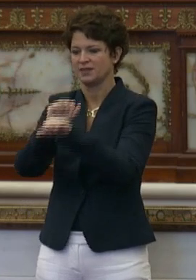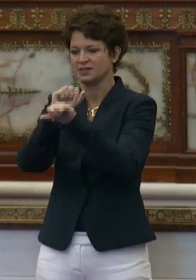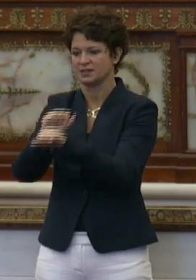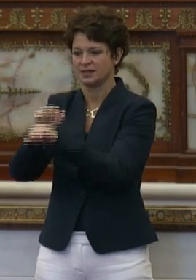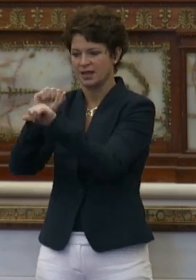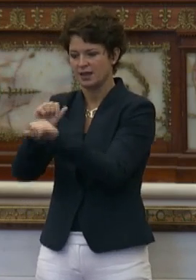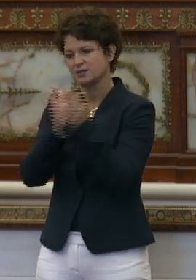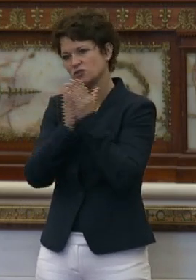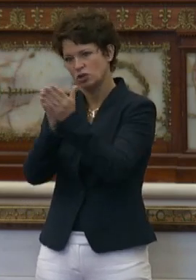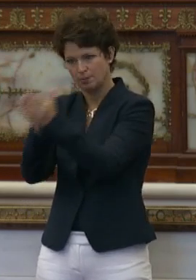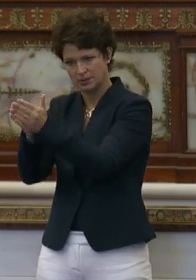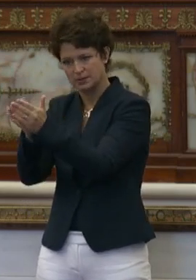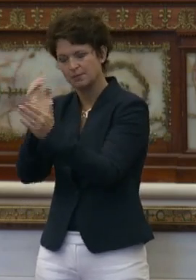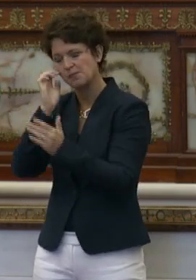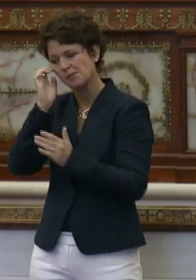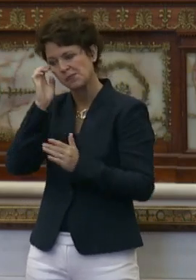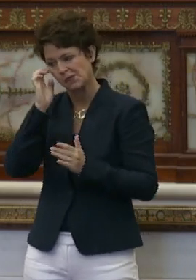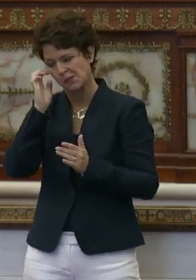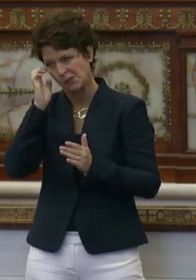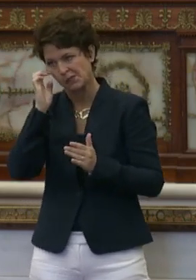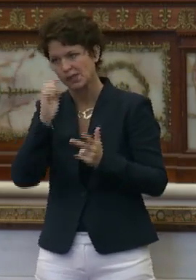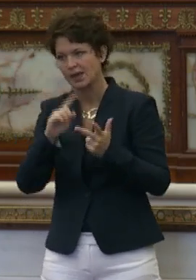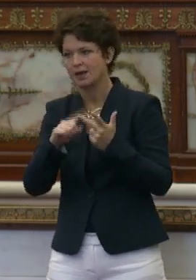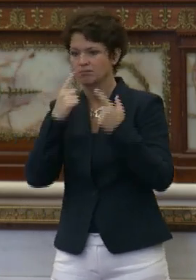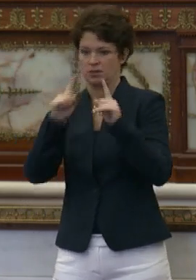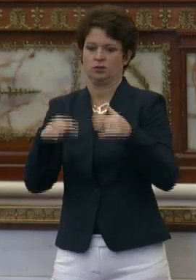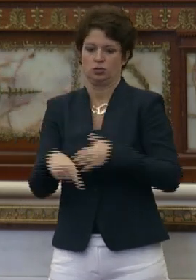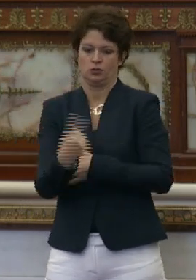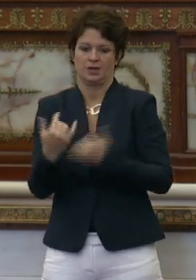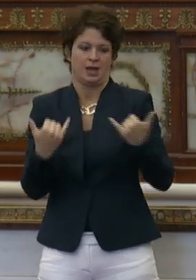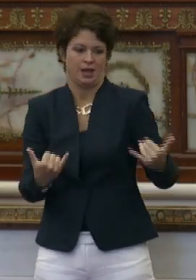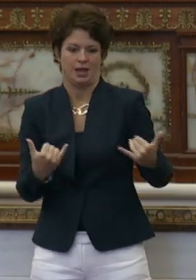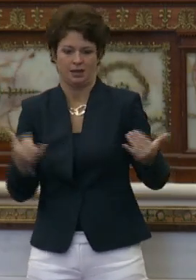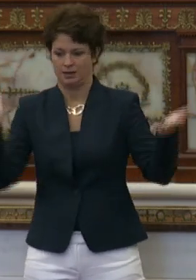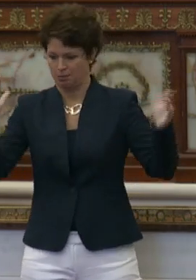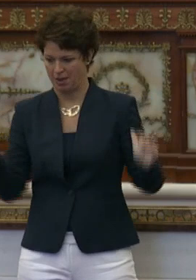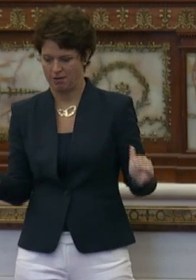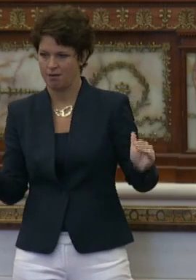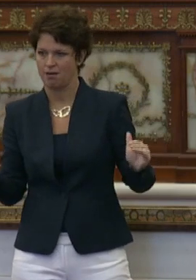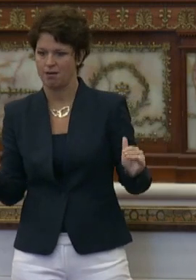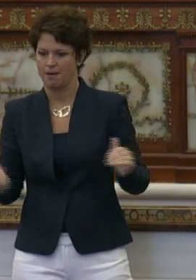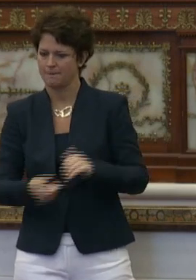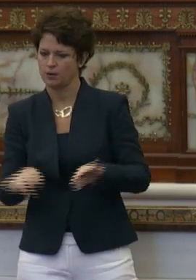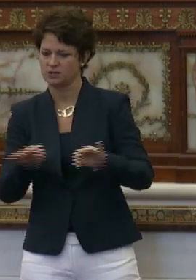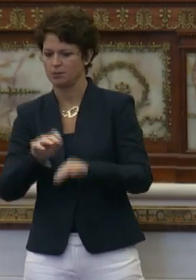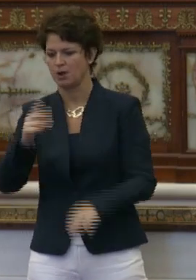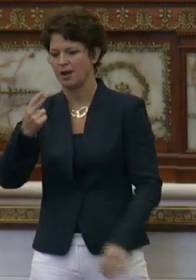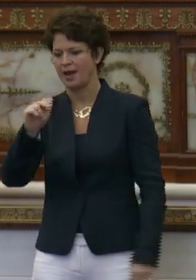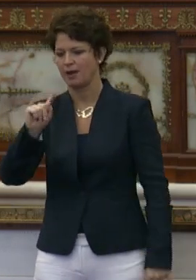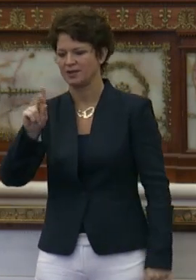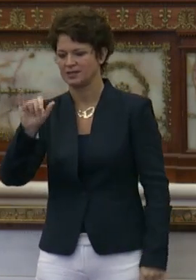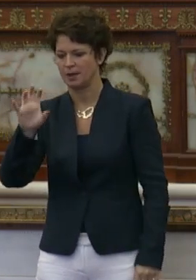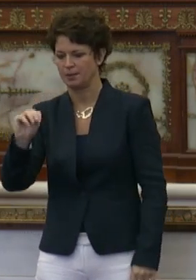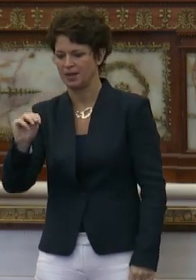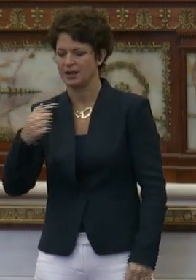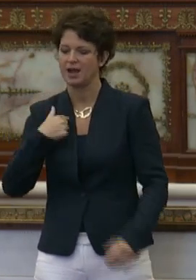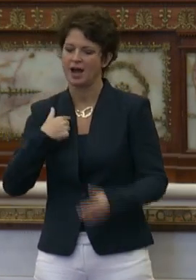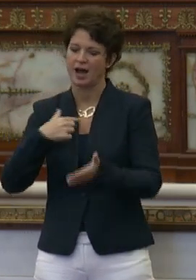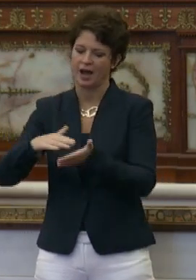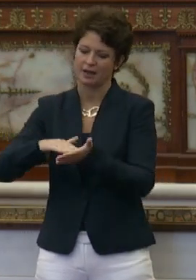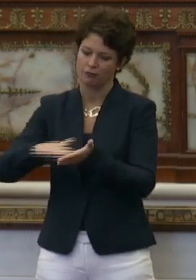went over on. And here we are today. Most importantly, though, Harriet Tubman said, I freed